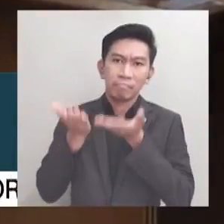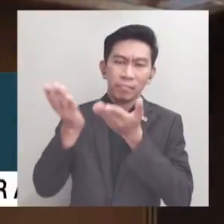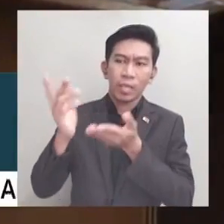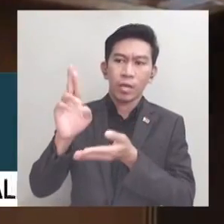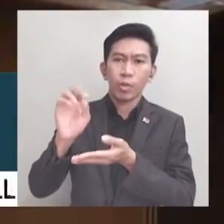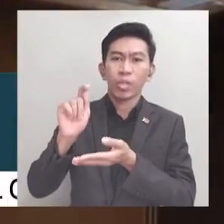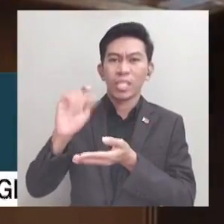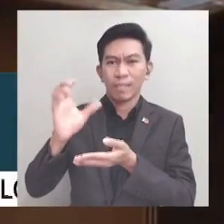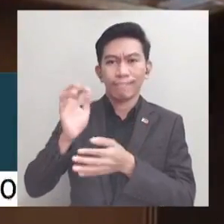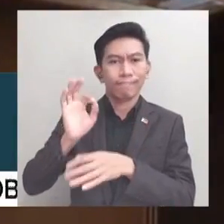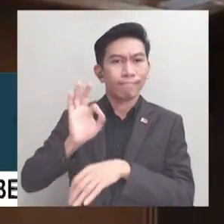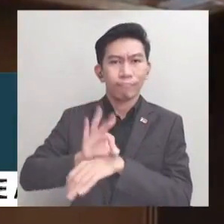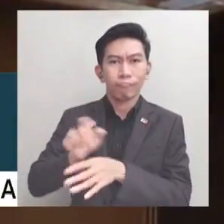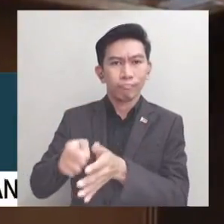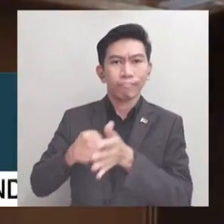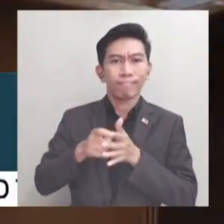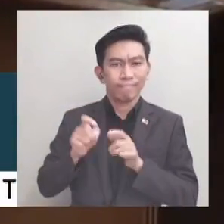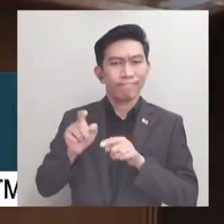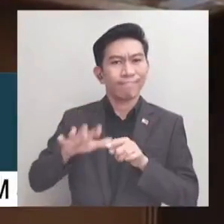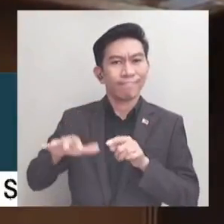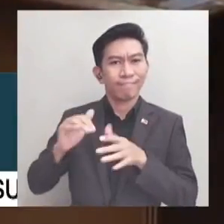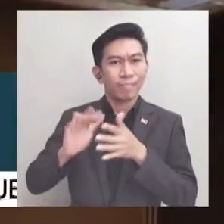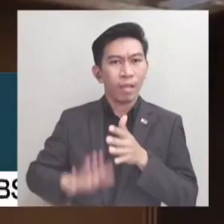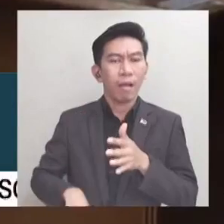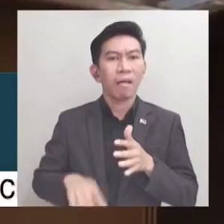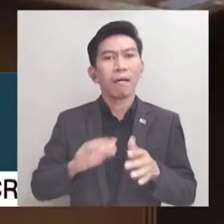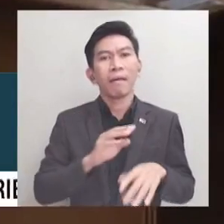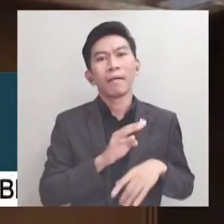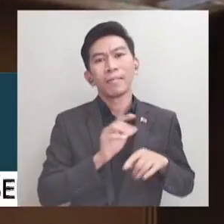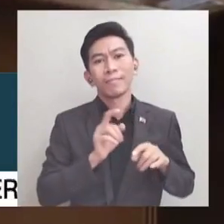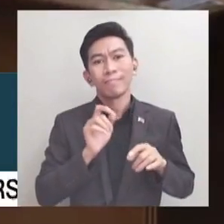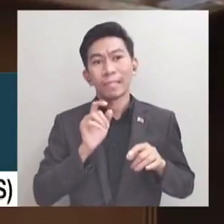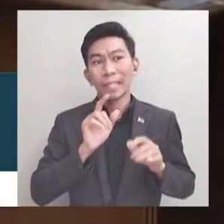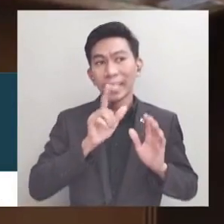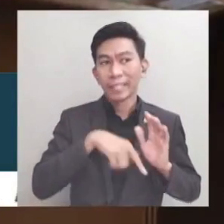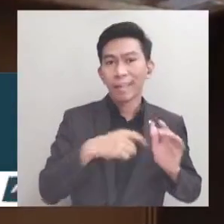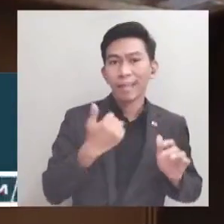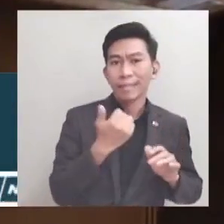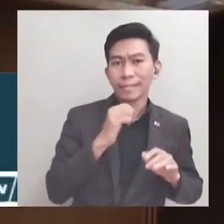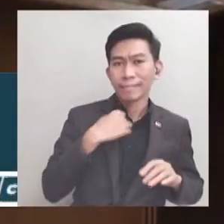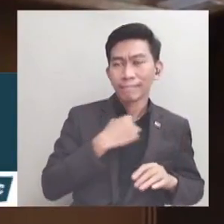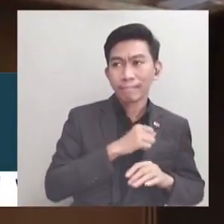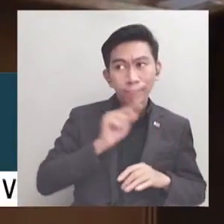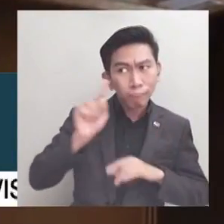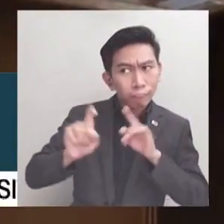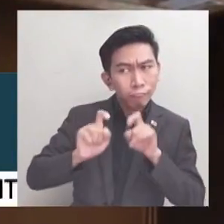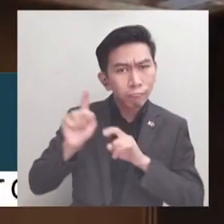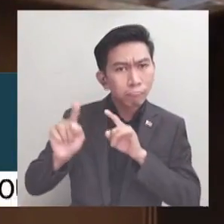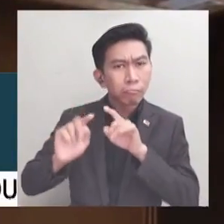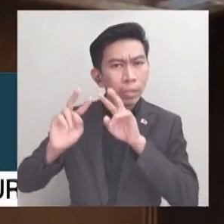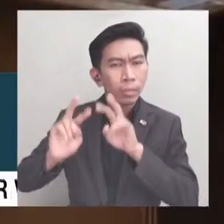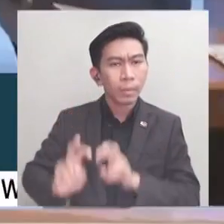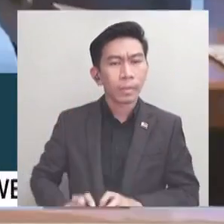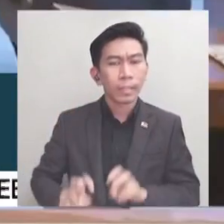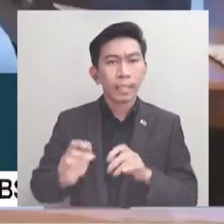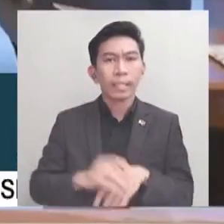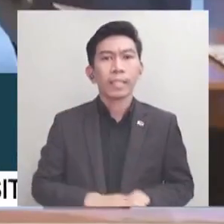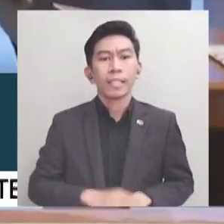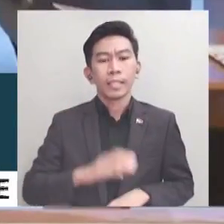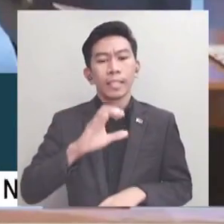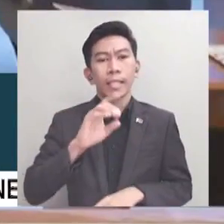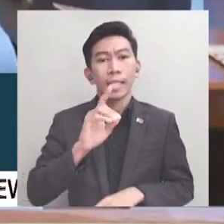Pimentel III shares this is among the measures that he will question, along with proposed creation of Philippine Center for Disease Prevention and